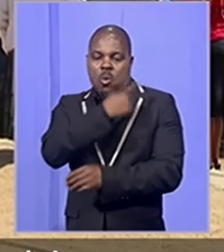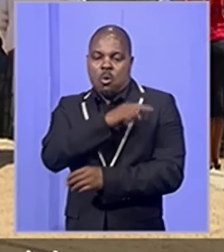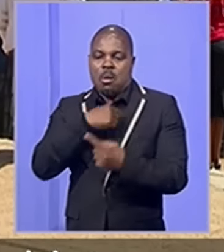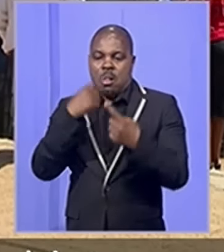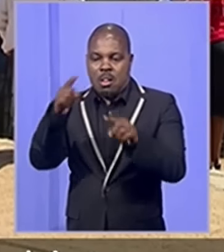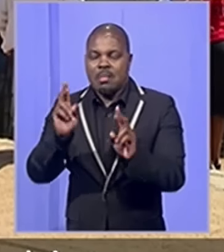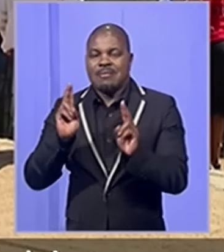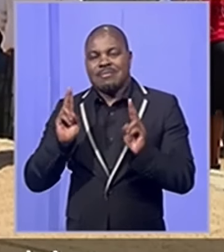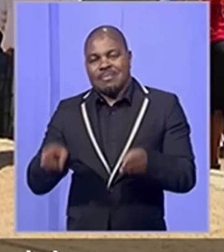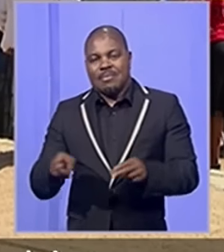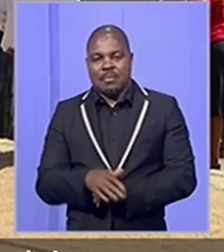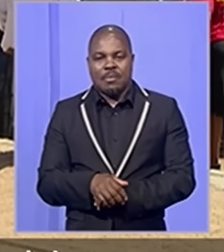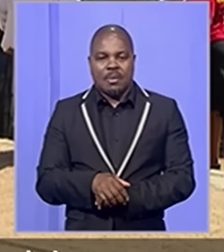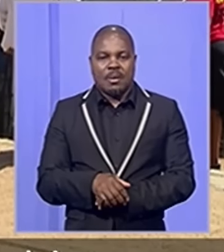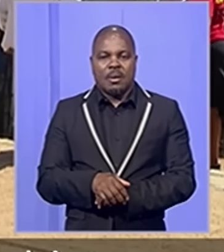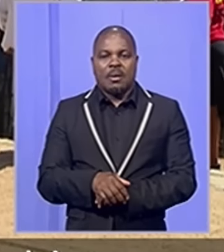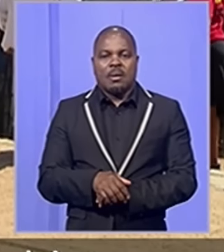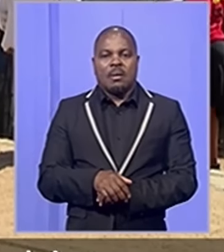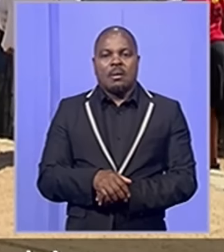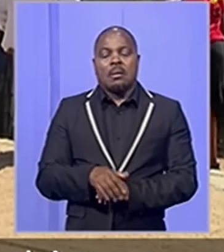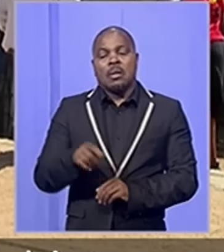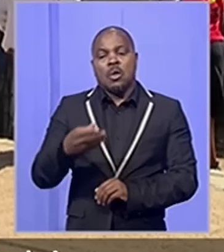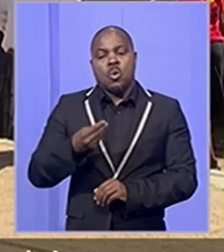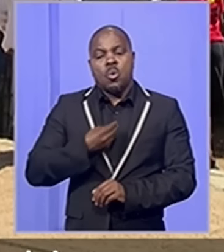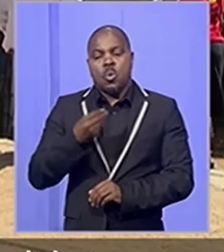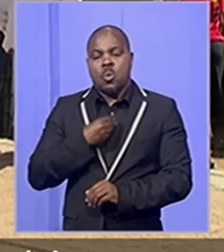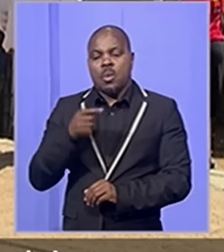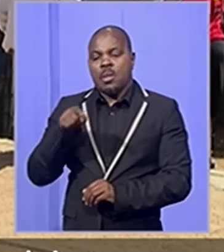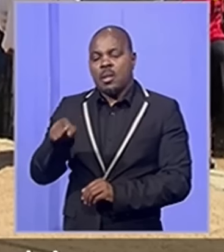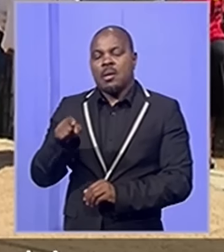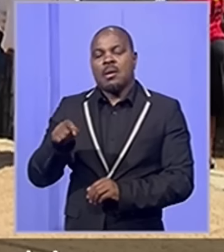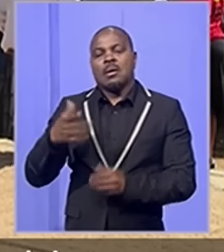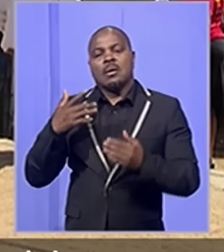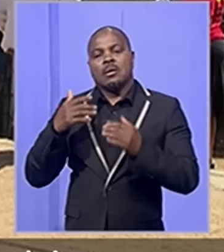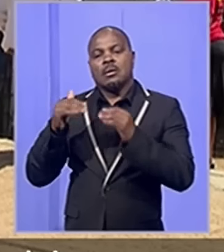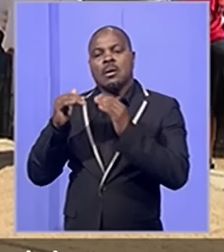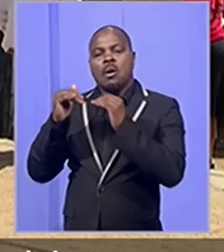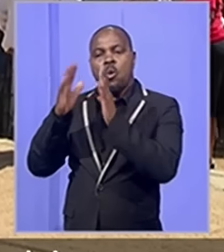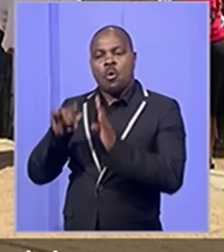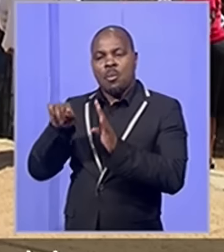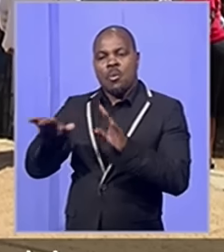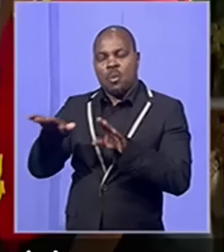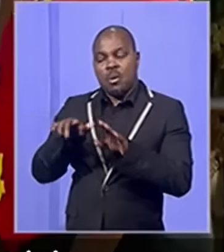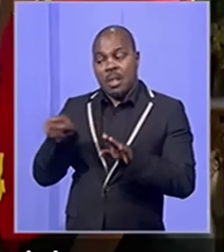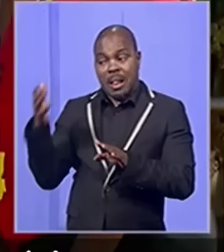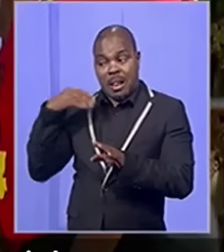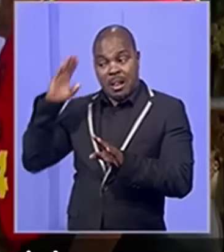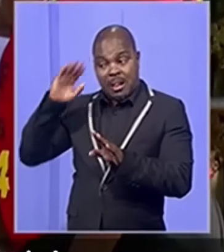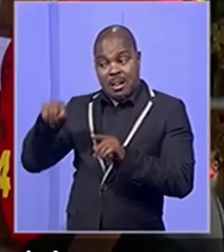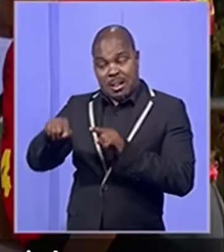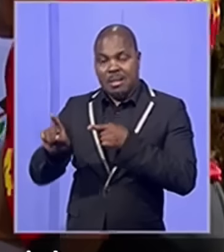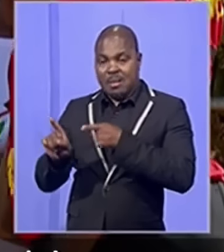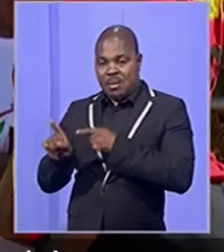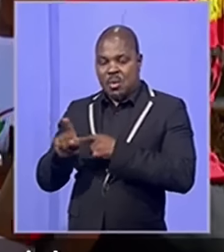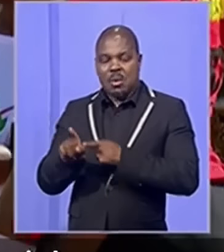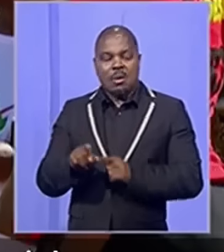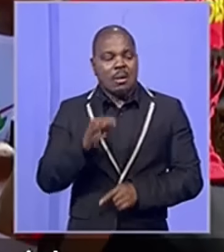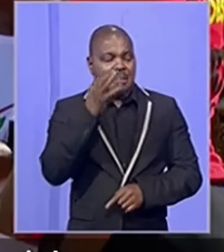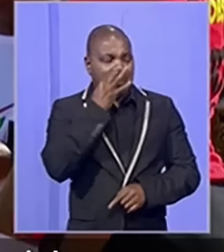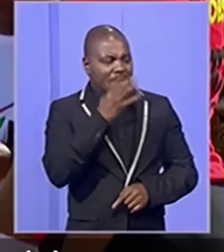bookelong. Legae la tshireletso ya bašwa e leng the Youth for Survival Shelter kwa Dlamini a neng a nna gone le kgadile